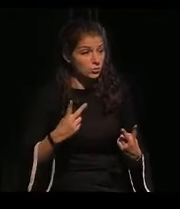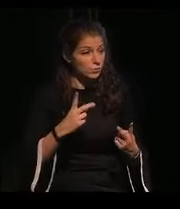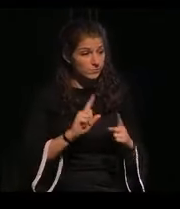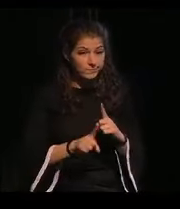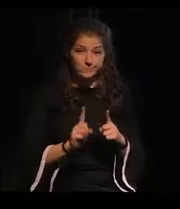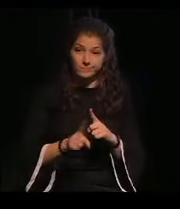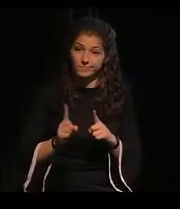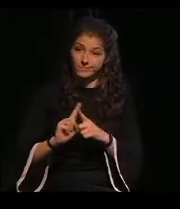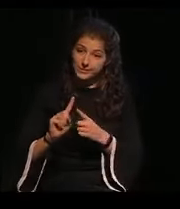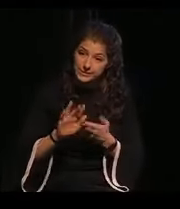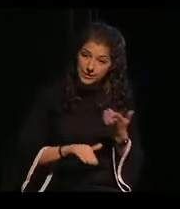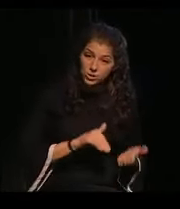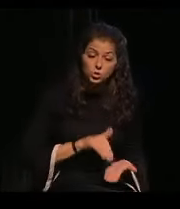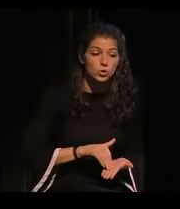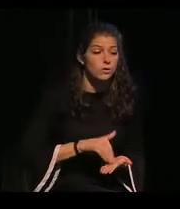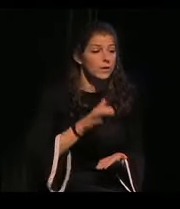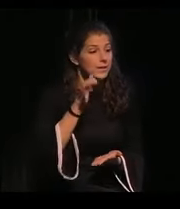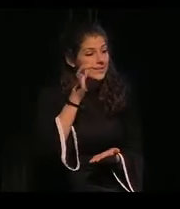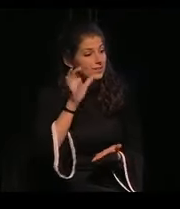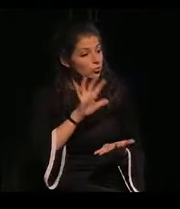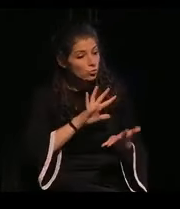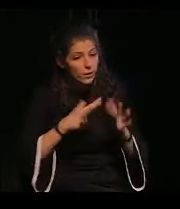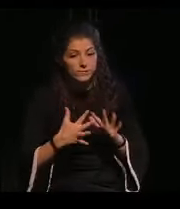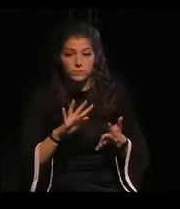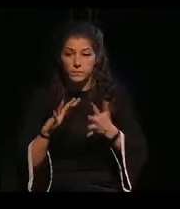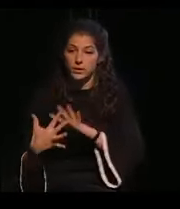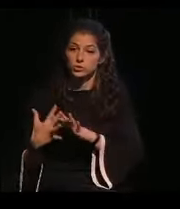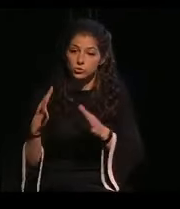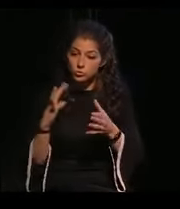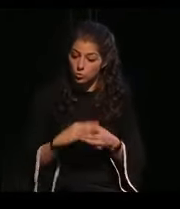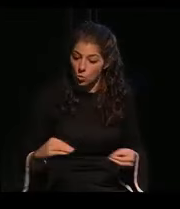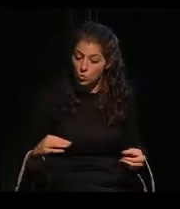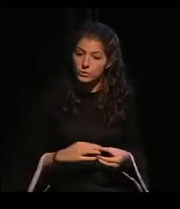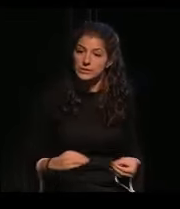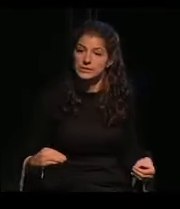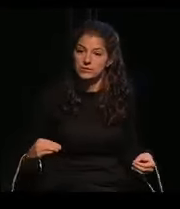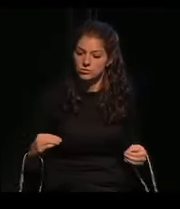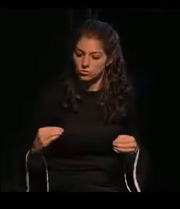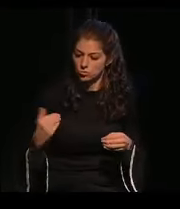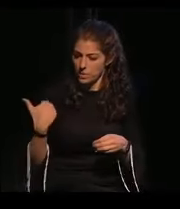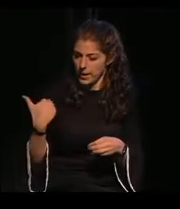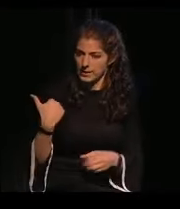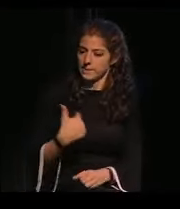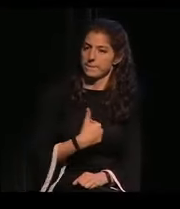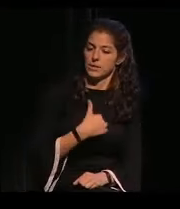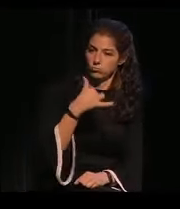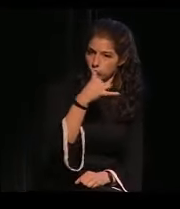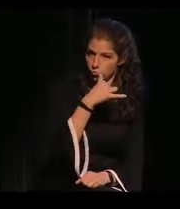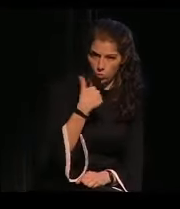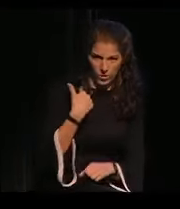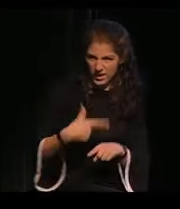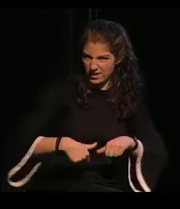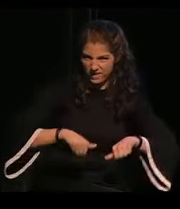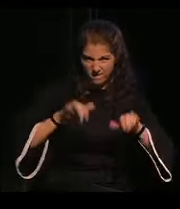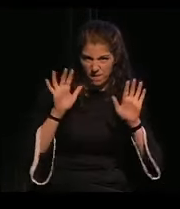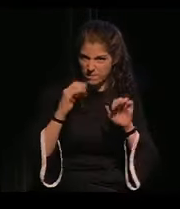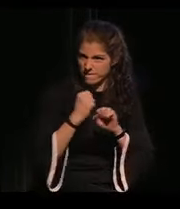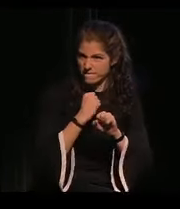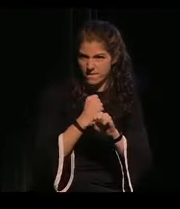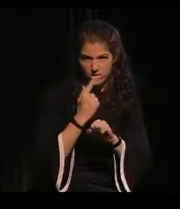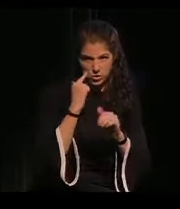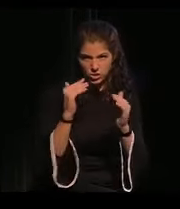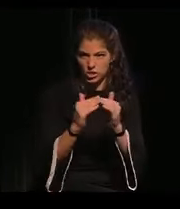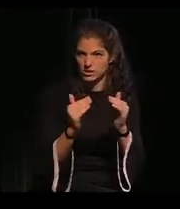centers and listening to all the transformational stories reminded me that we must not give up the fight for